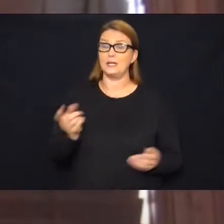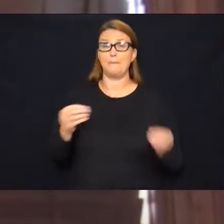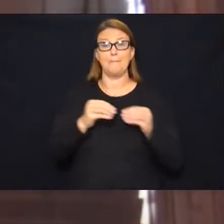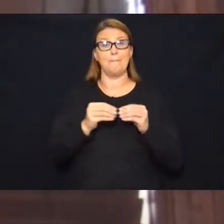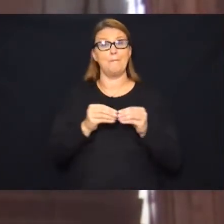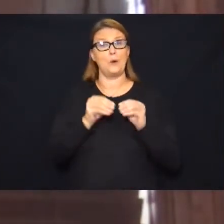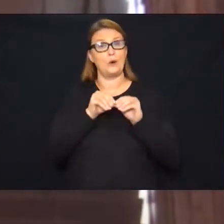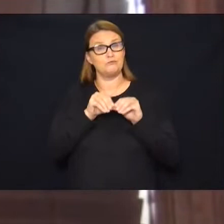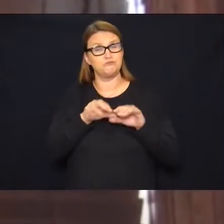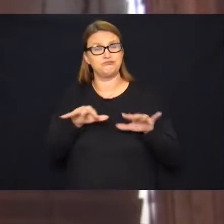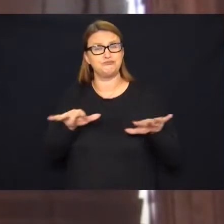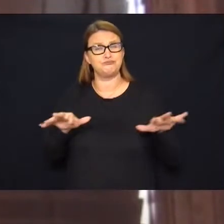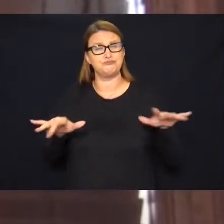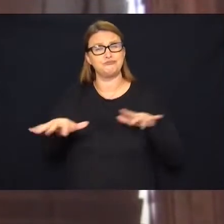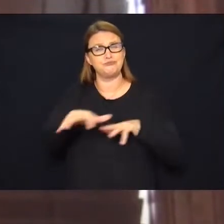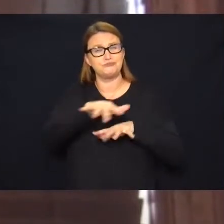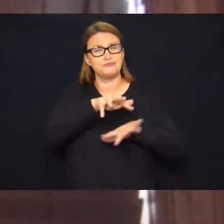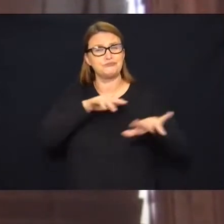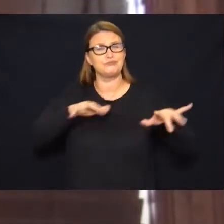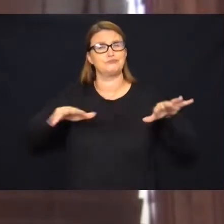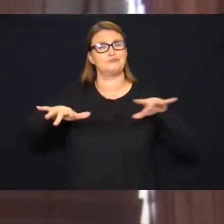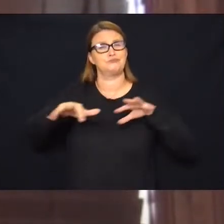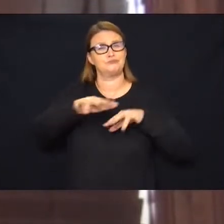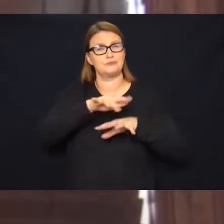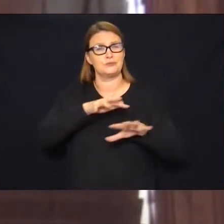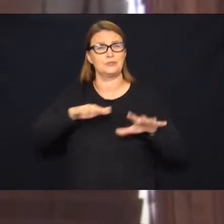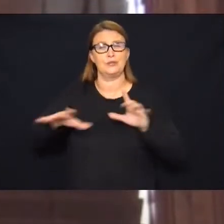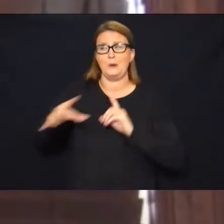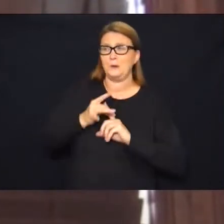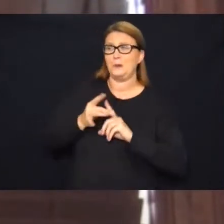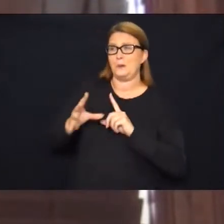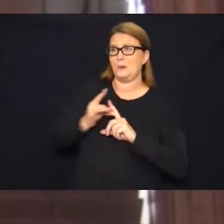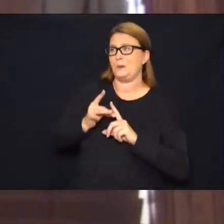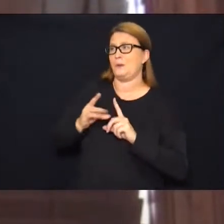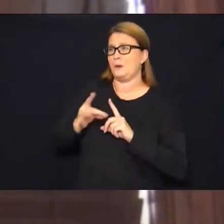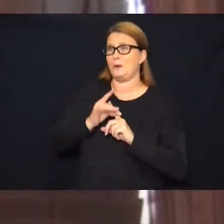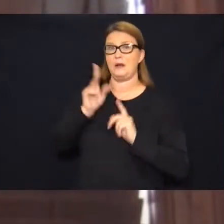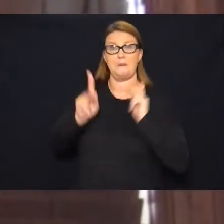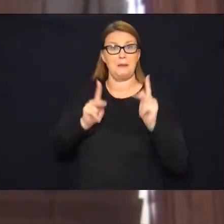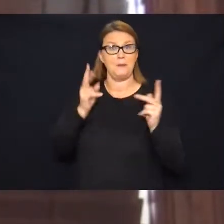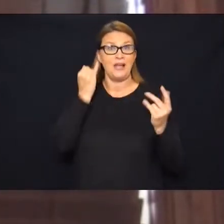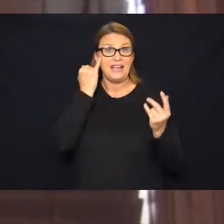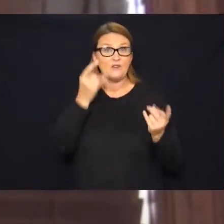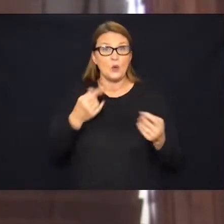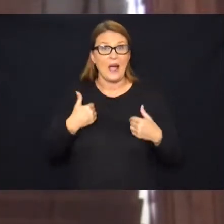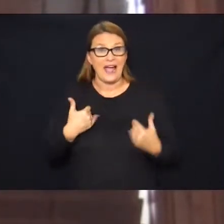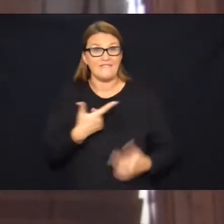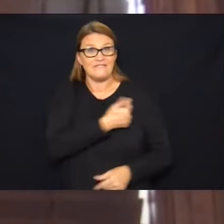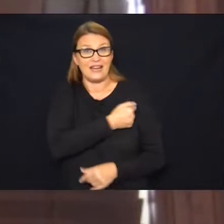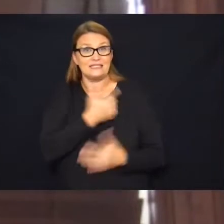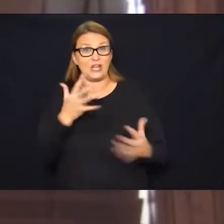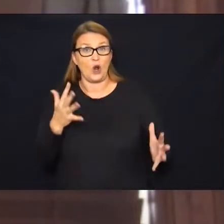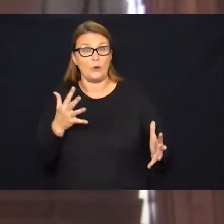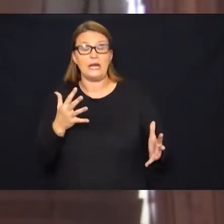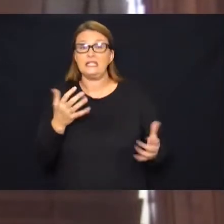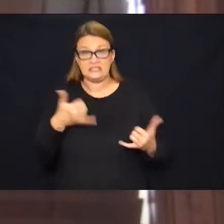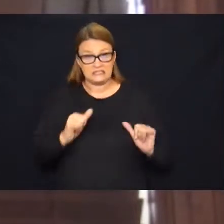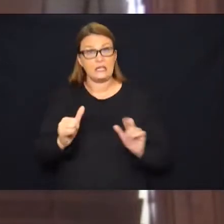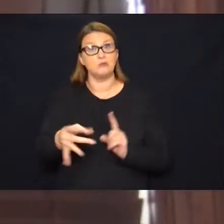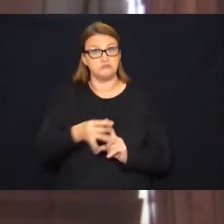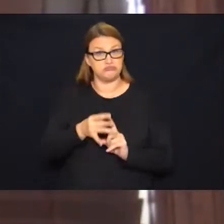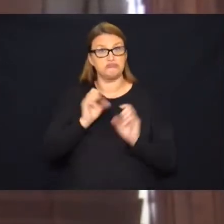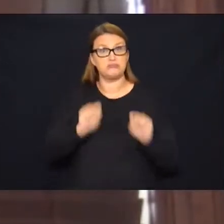contagious form of COVID-19, can infect people who are vaccinated and are boosted, but the vaccination and